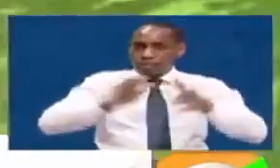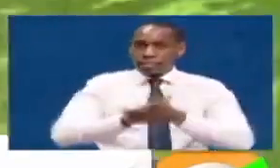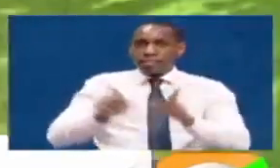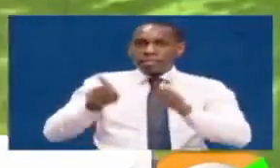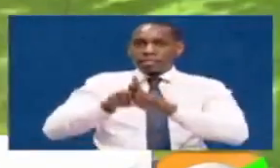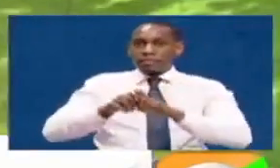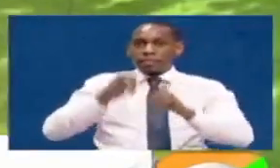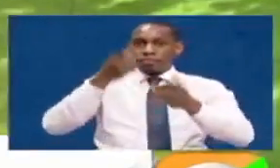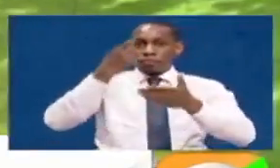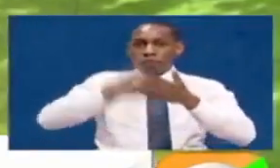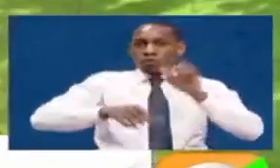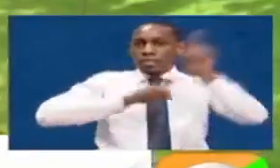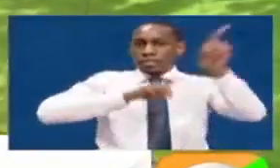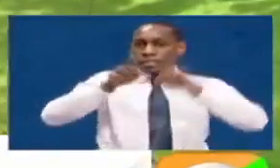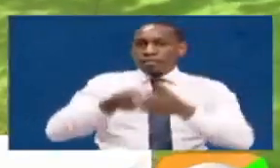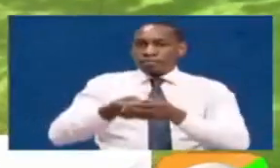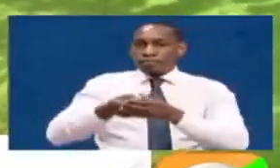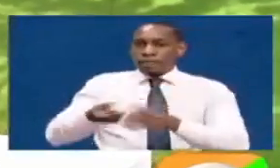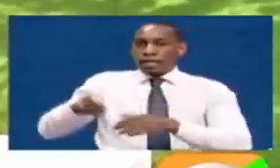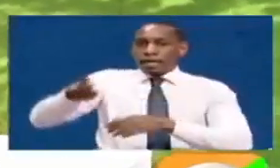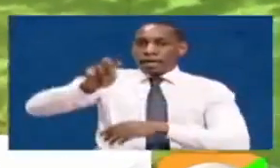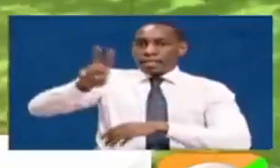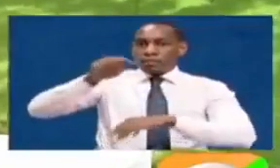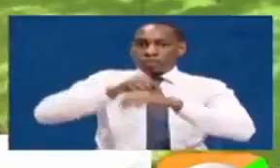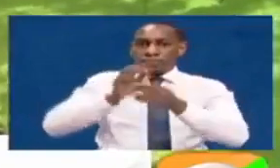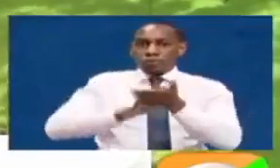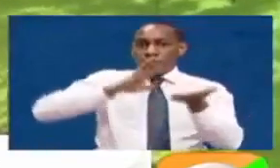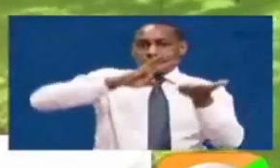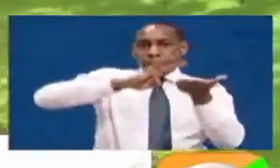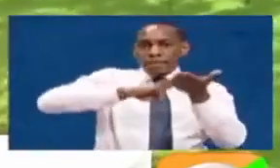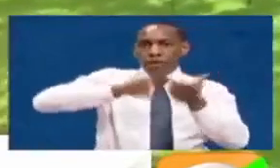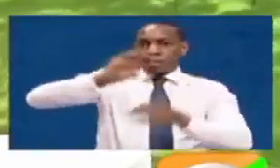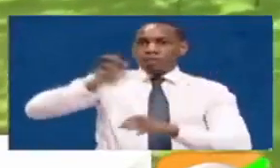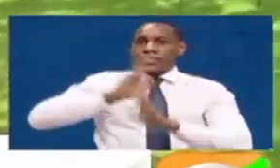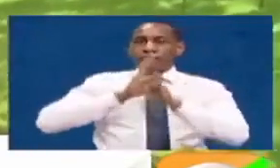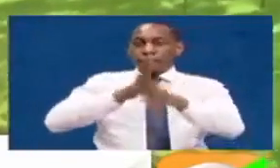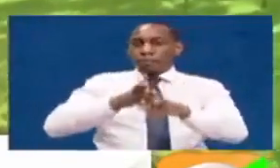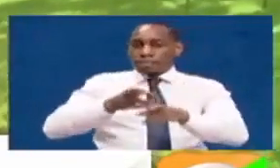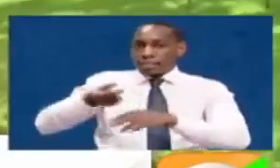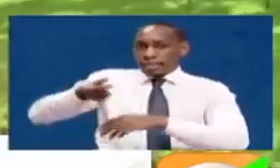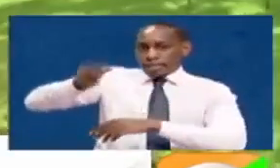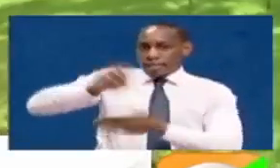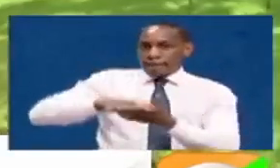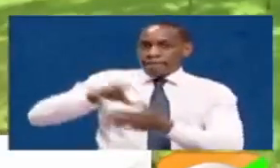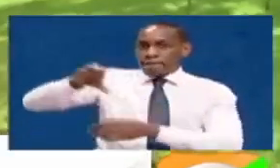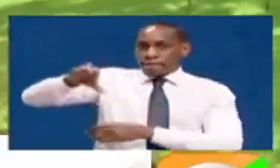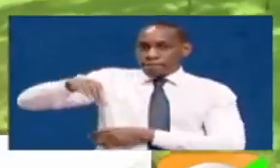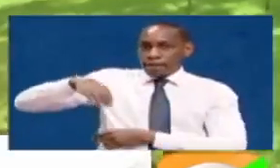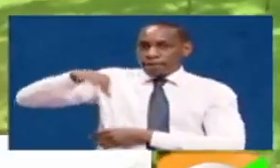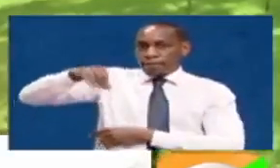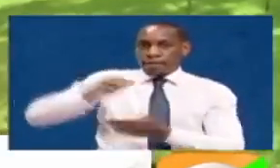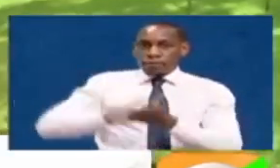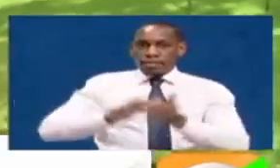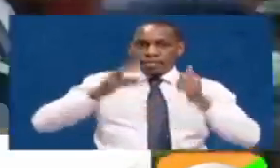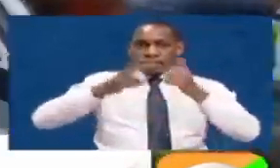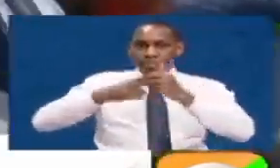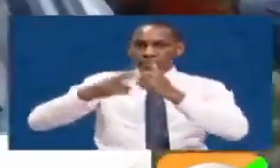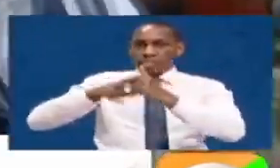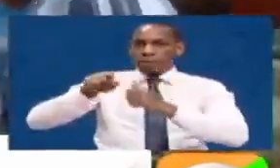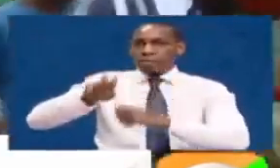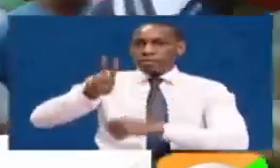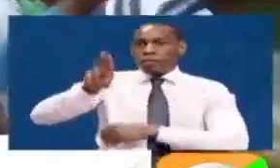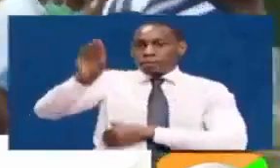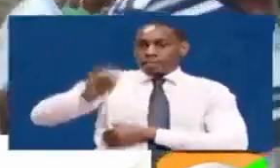of transport has almost doubled, with Migori County recording the highest increase in the amount of cost paid, with